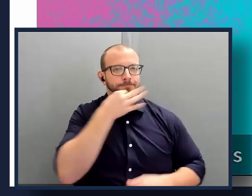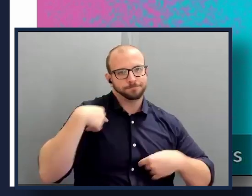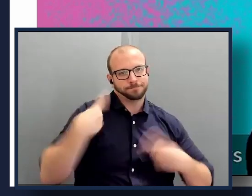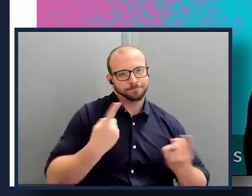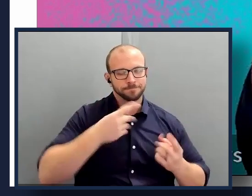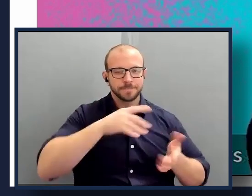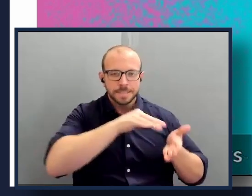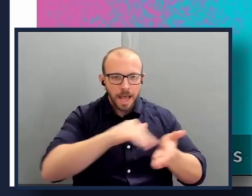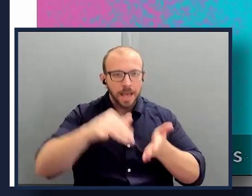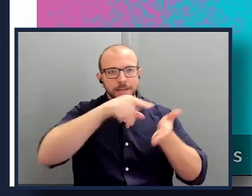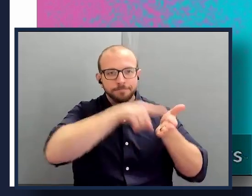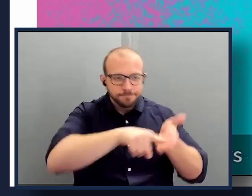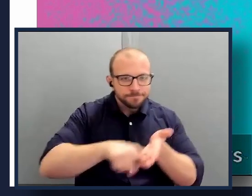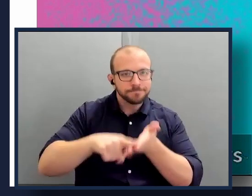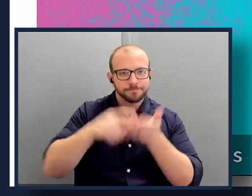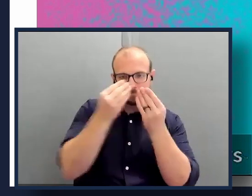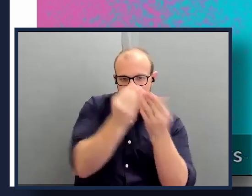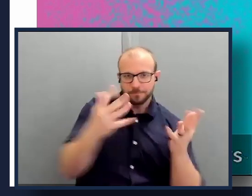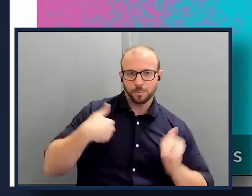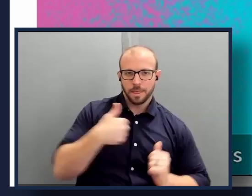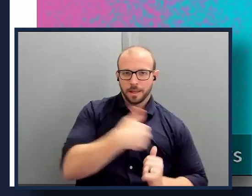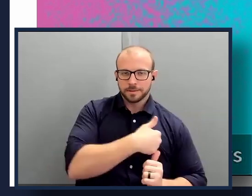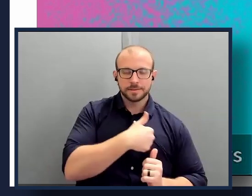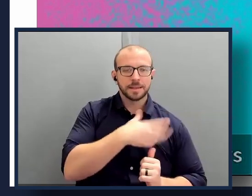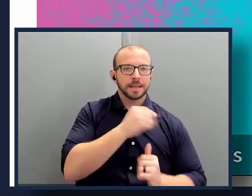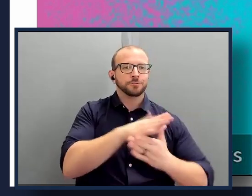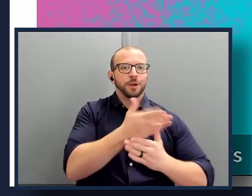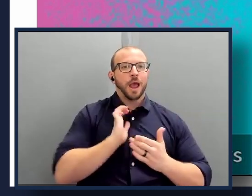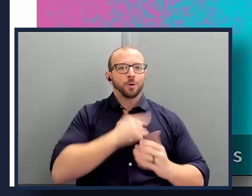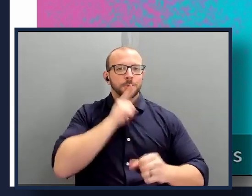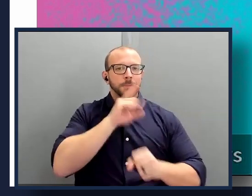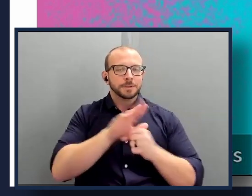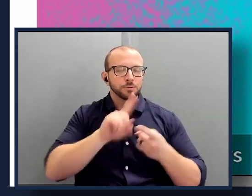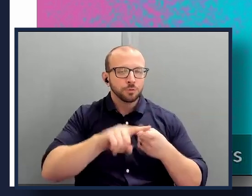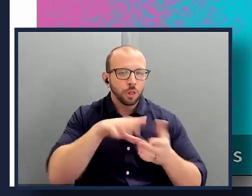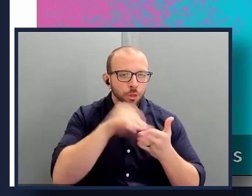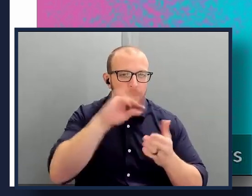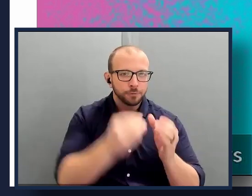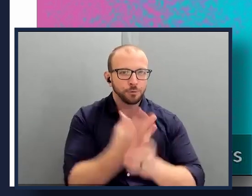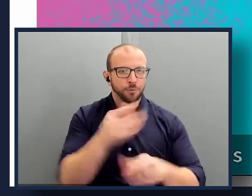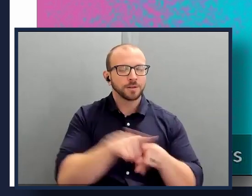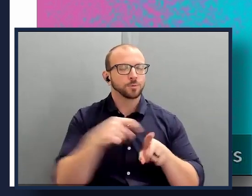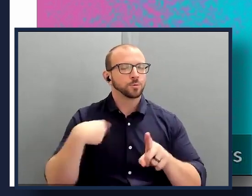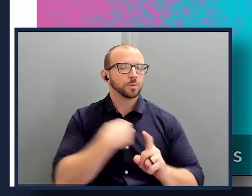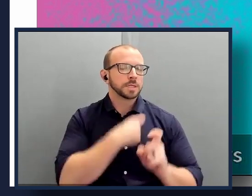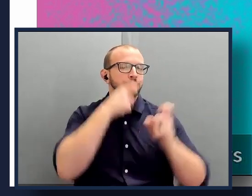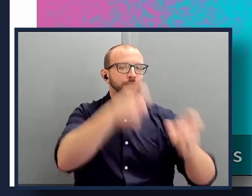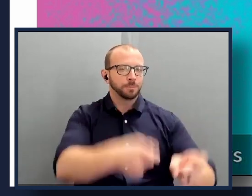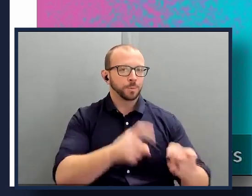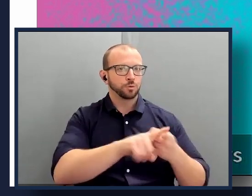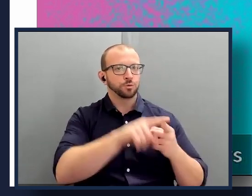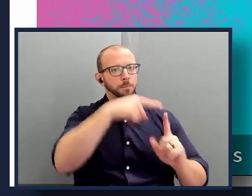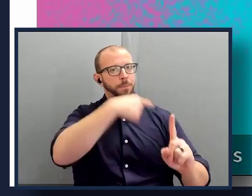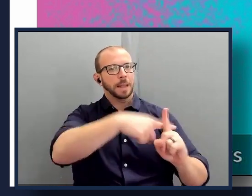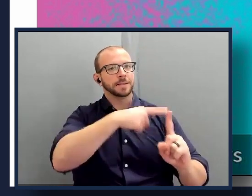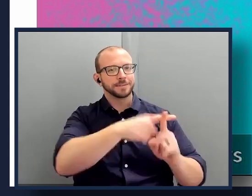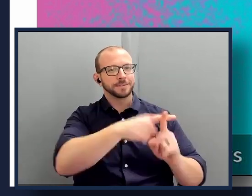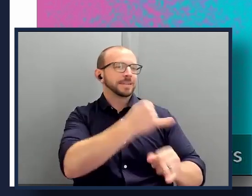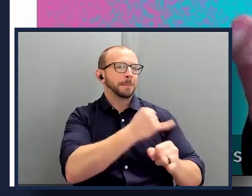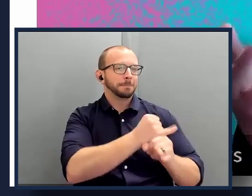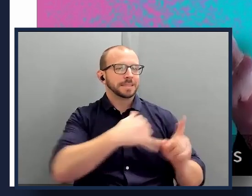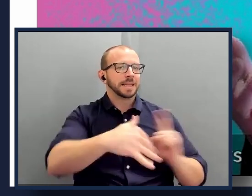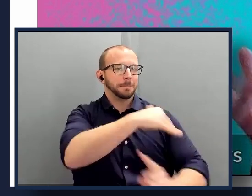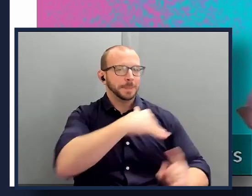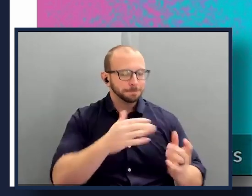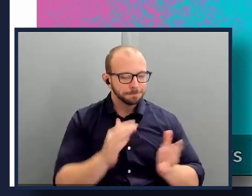today, showing our commitment to learning and growing as we contribute as to a positive campus climate. We